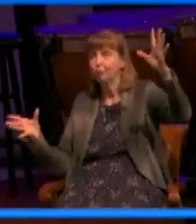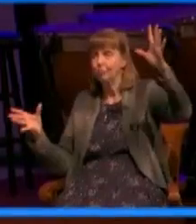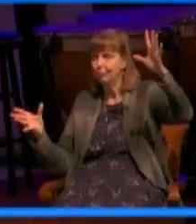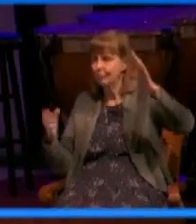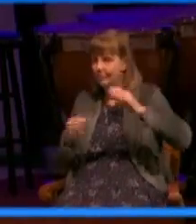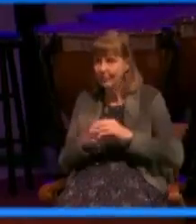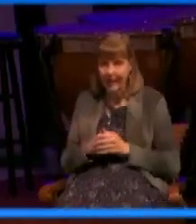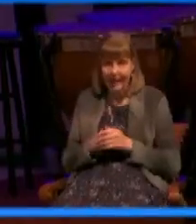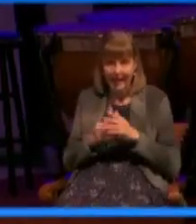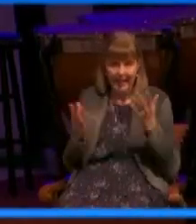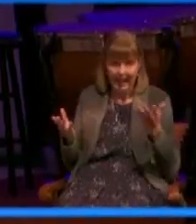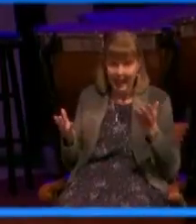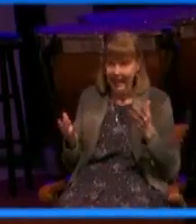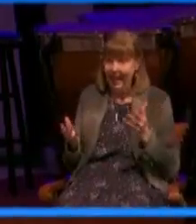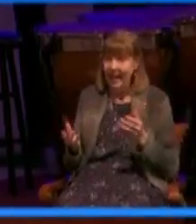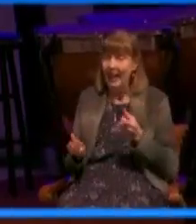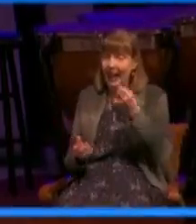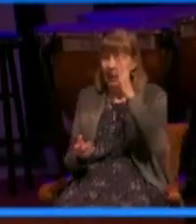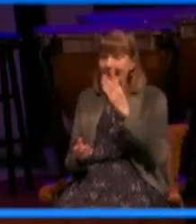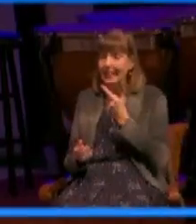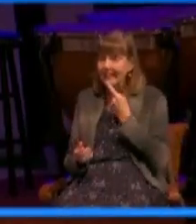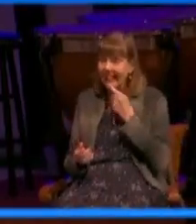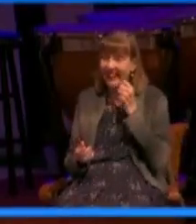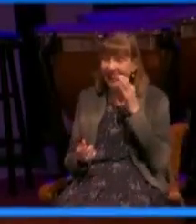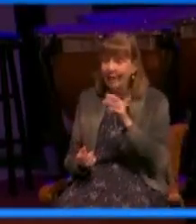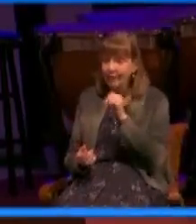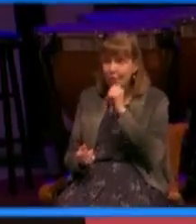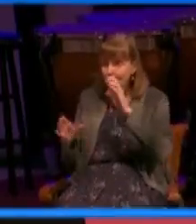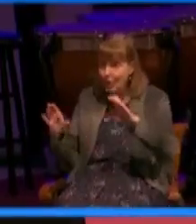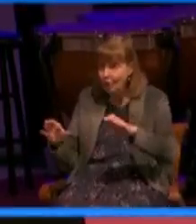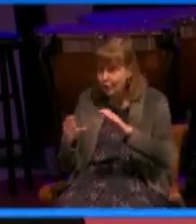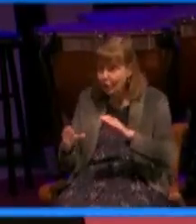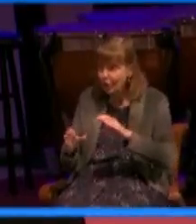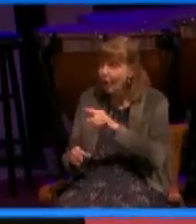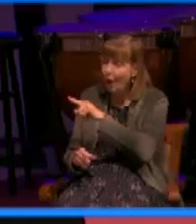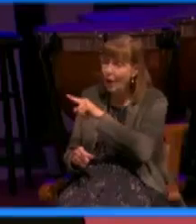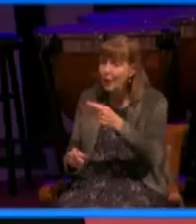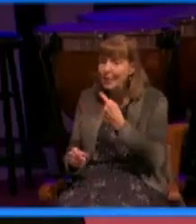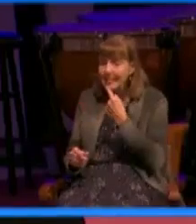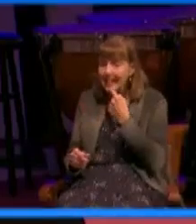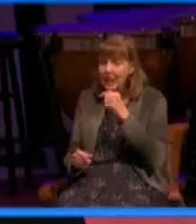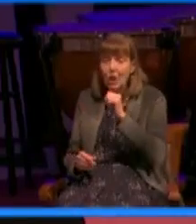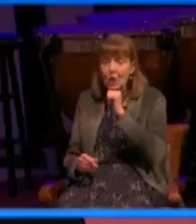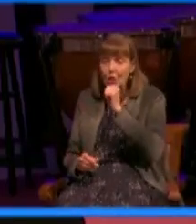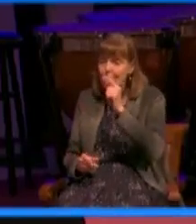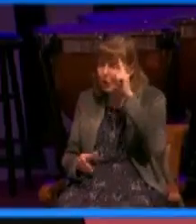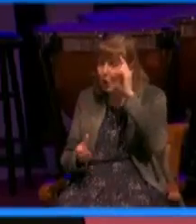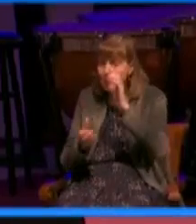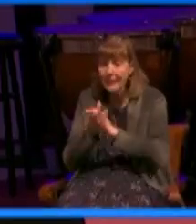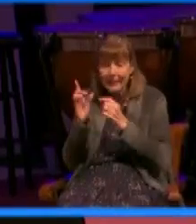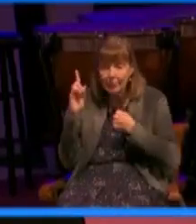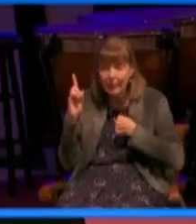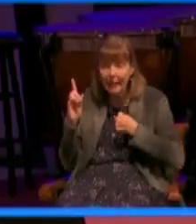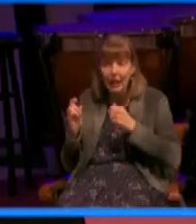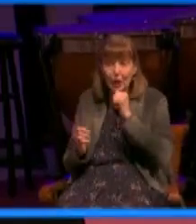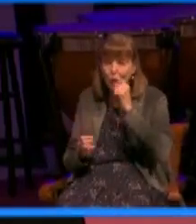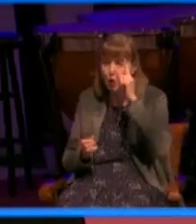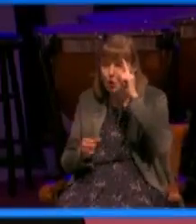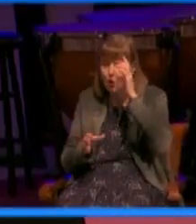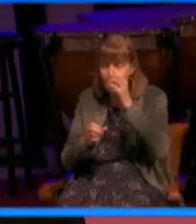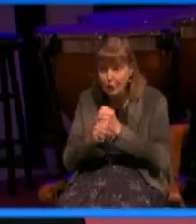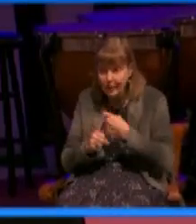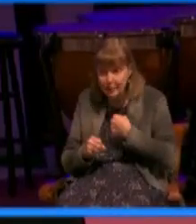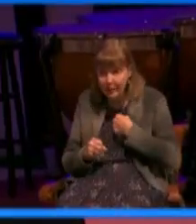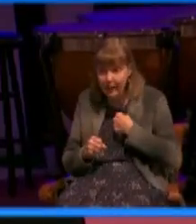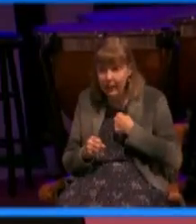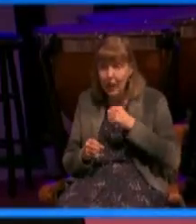this, you are declaring you don't believe me, you don't trust me, you won't follow me, you don't think I can really fulfill my promises. This was